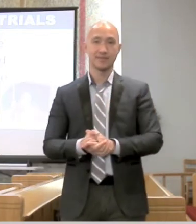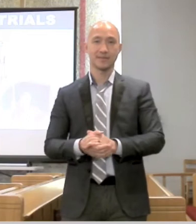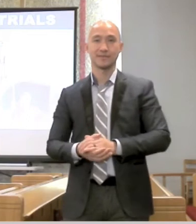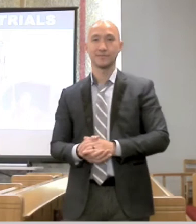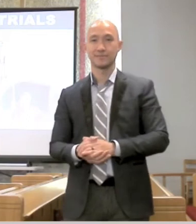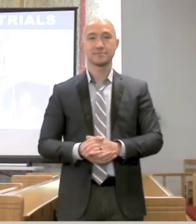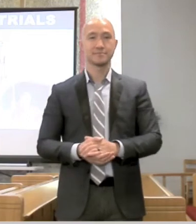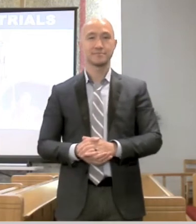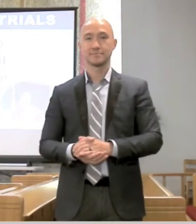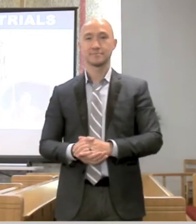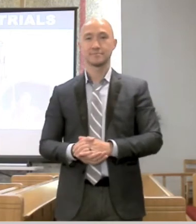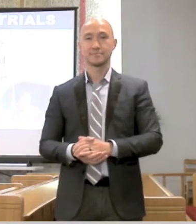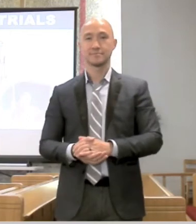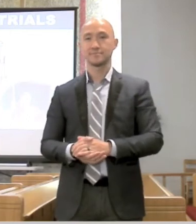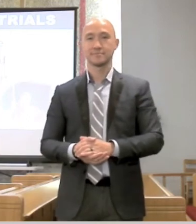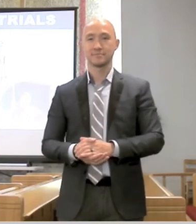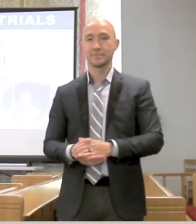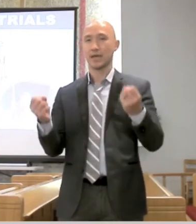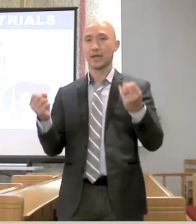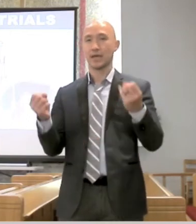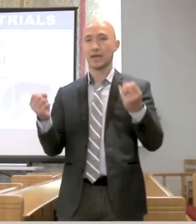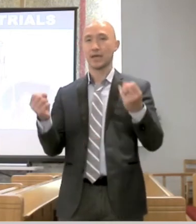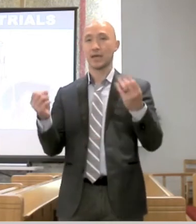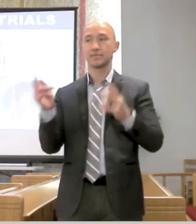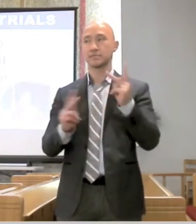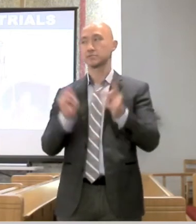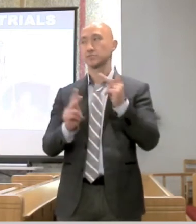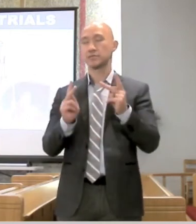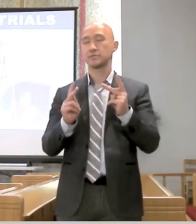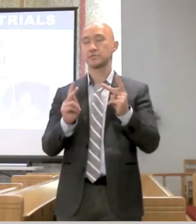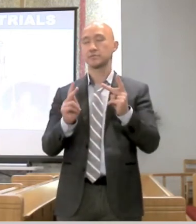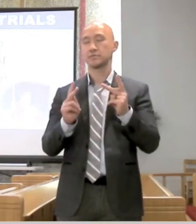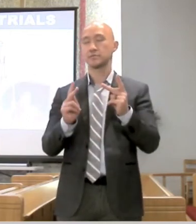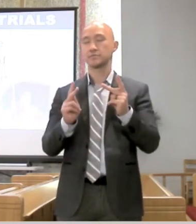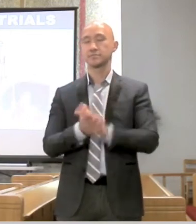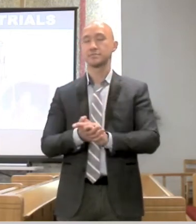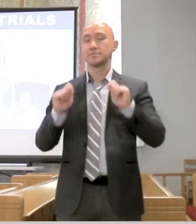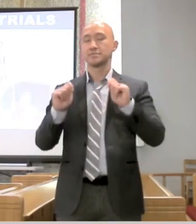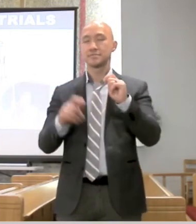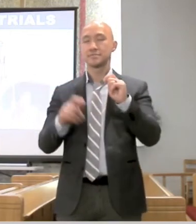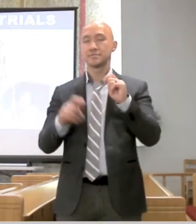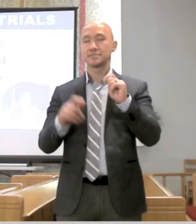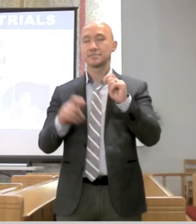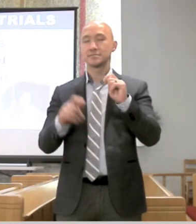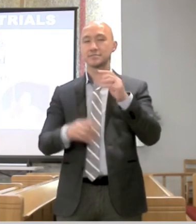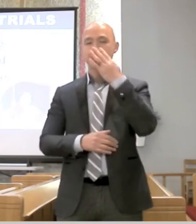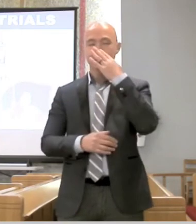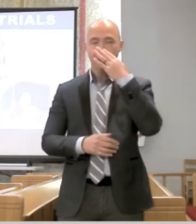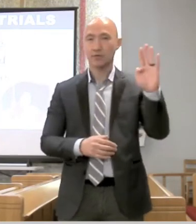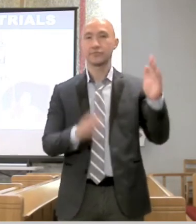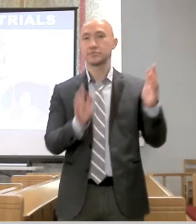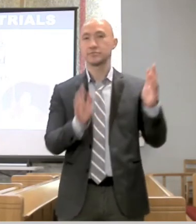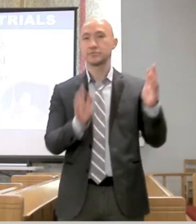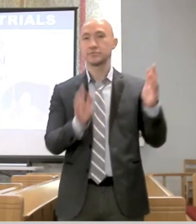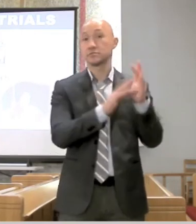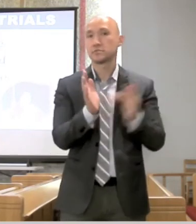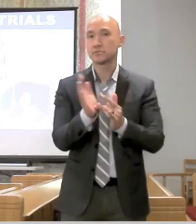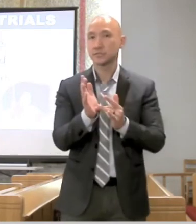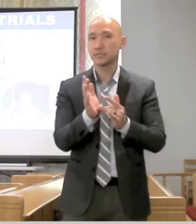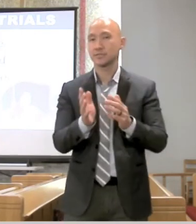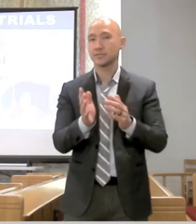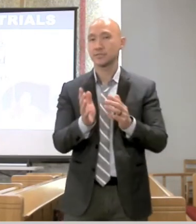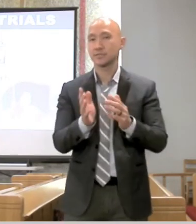hear his message? They didn't want to see him. At one point, they even wanted to kill Lazarus, as if killing Lazarus would undo the